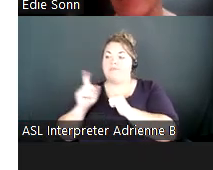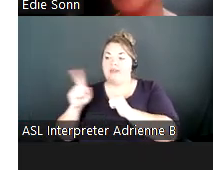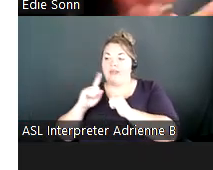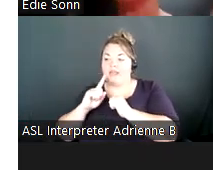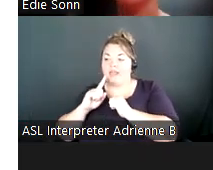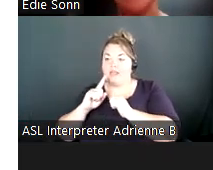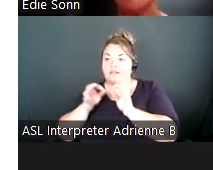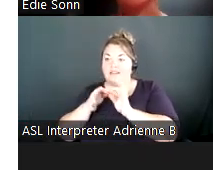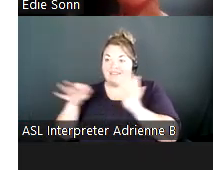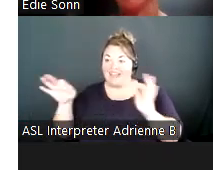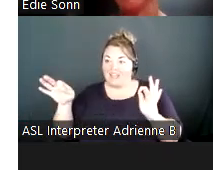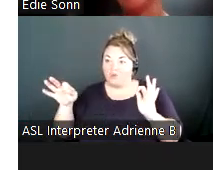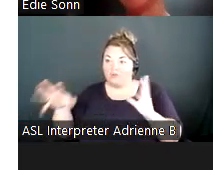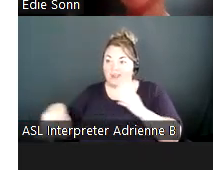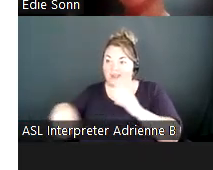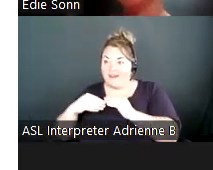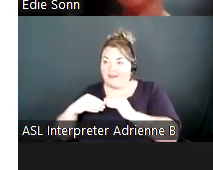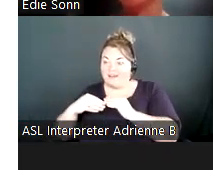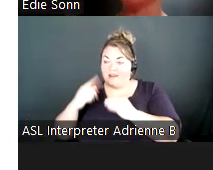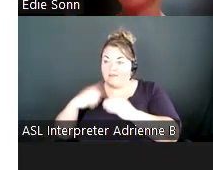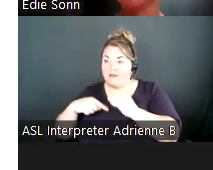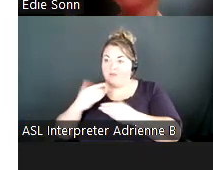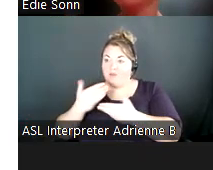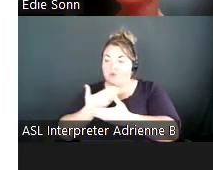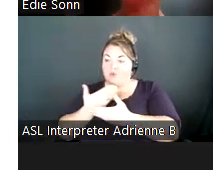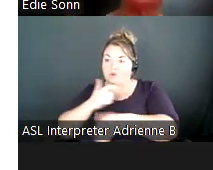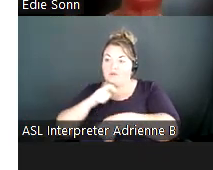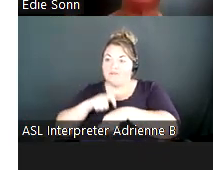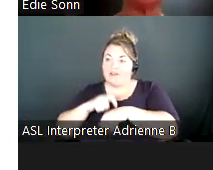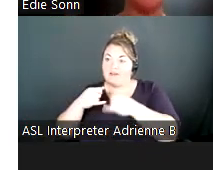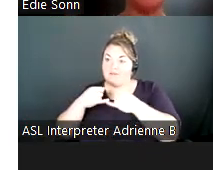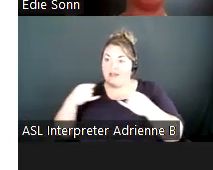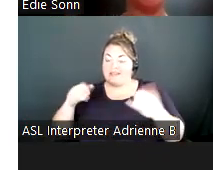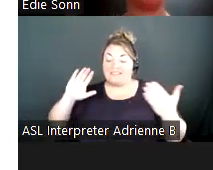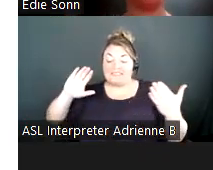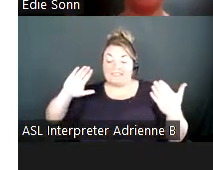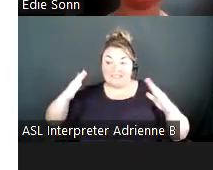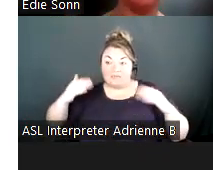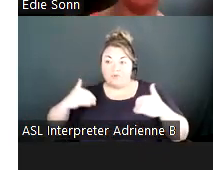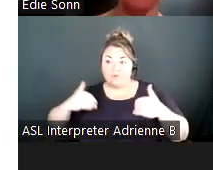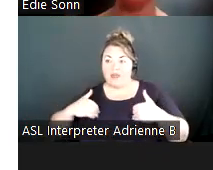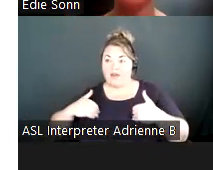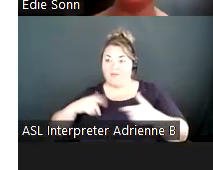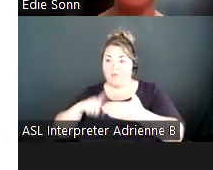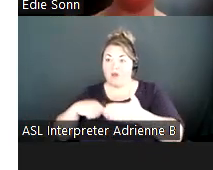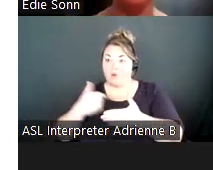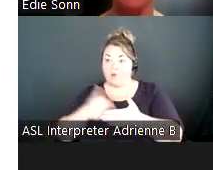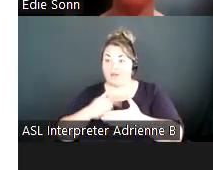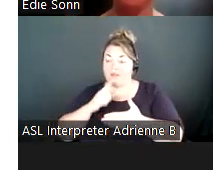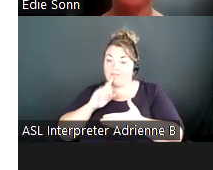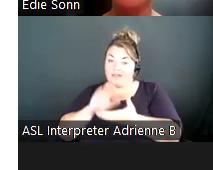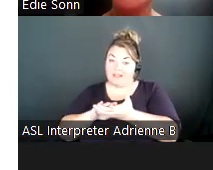the language that was added about the new timeline seems to have what we believe was probably